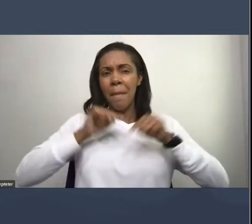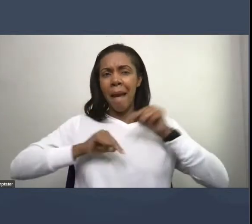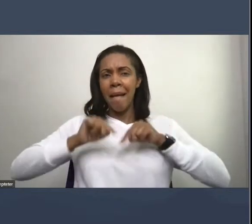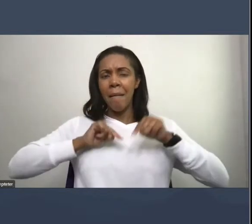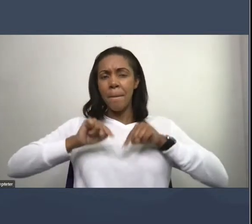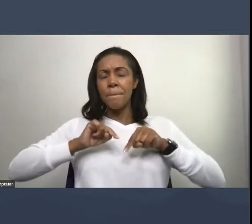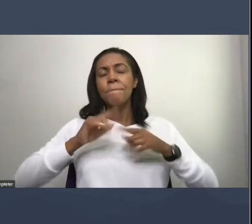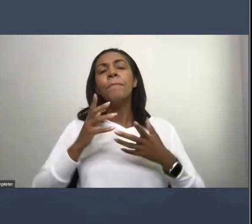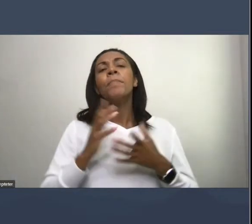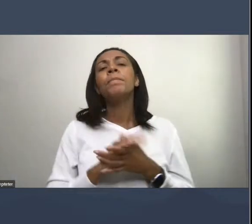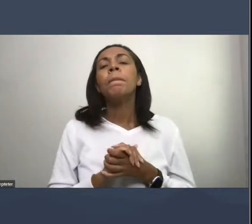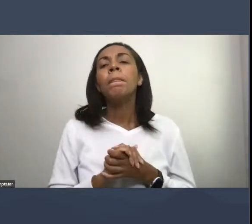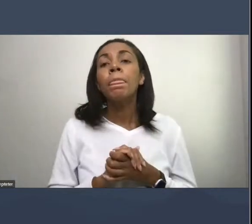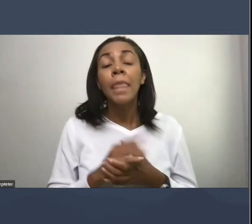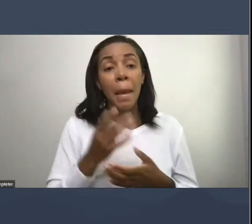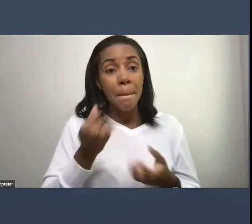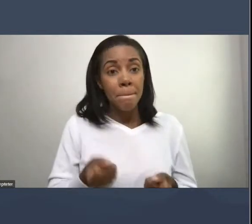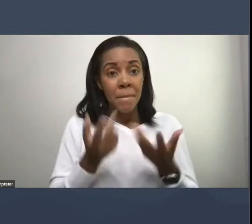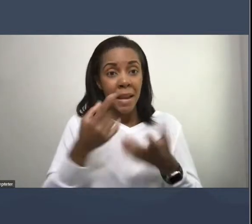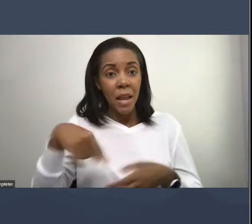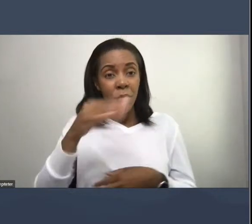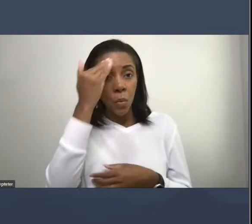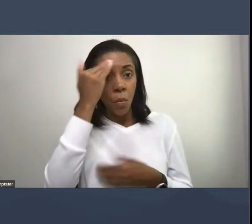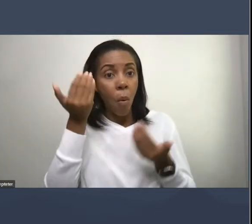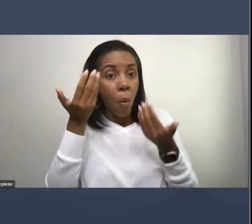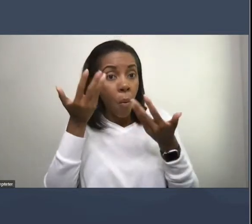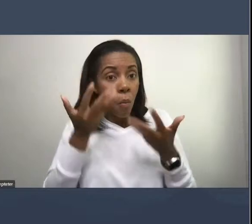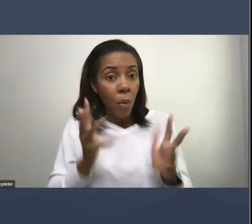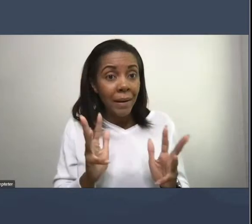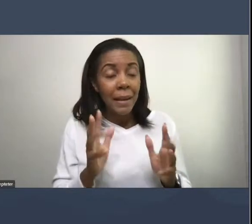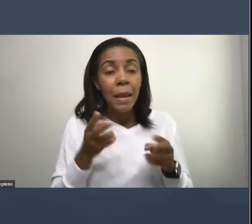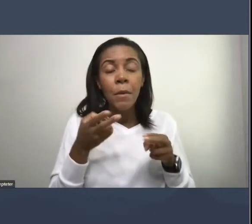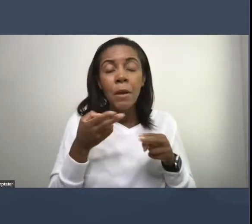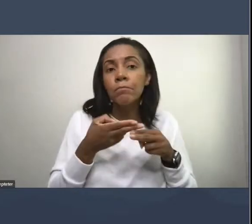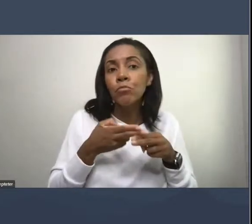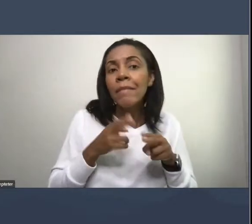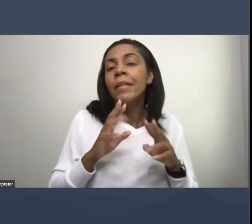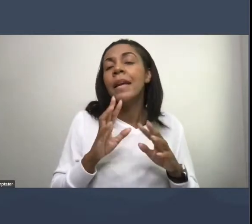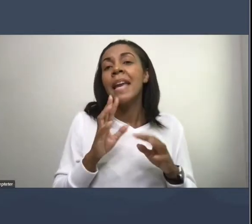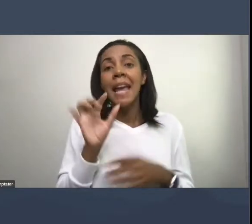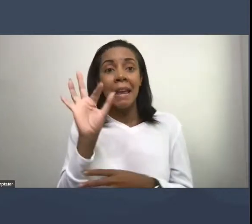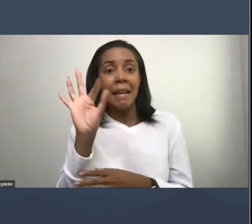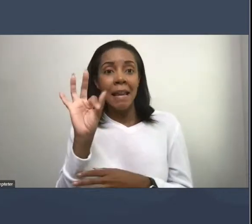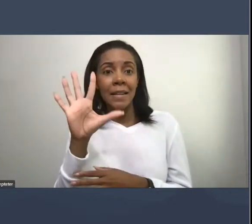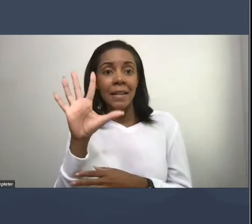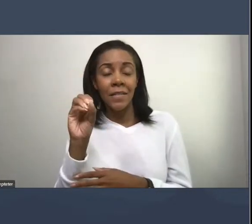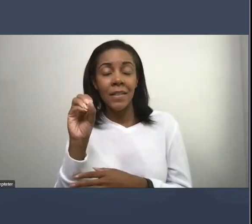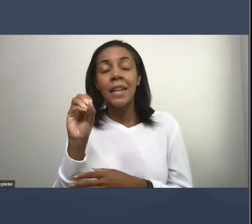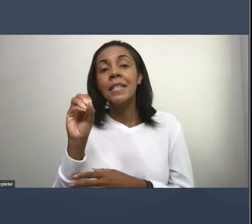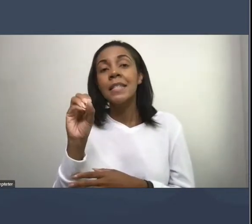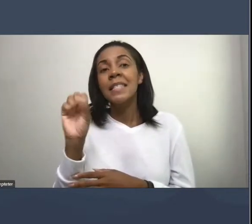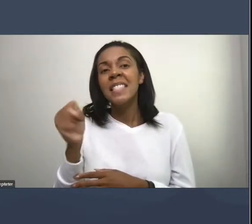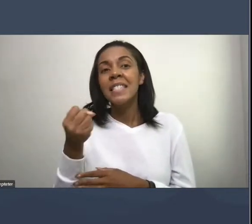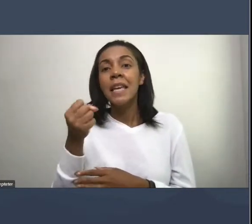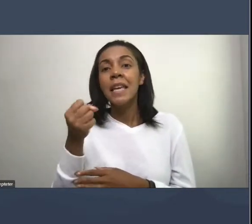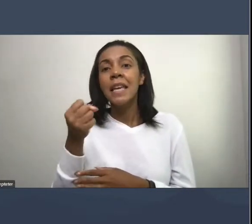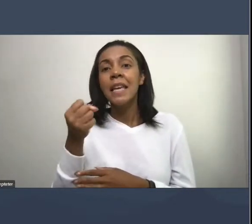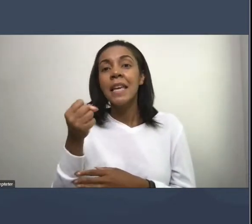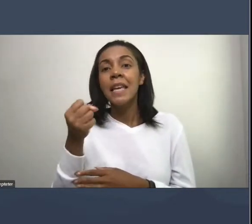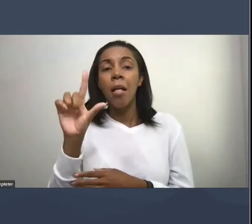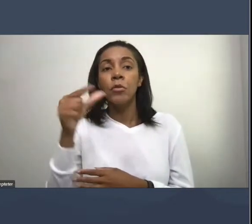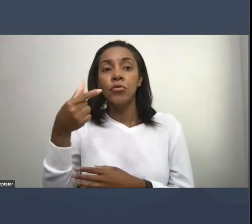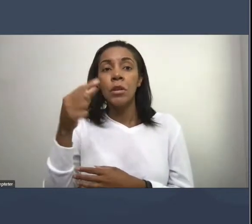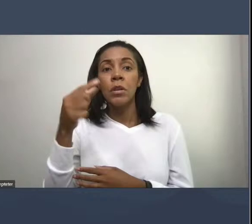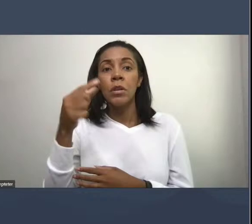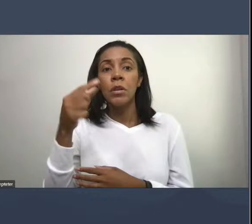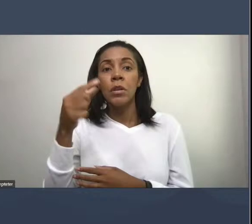And many of you may already know this, but just want to talk about it just briefly, is in the 1950s, MLGW built the Allen Fossil plant.